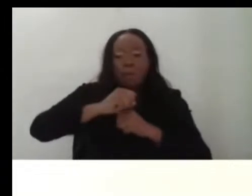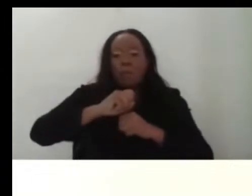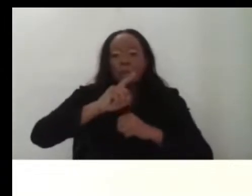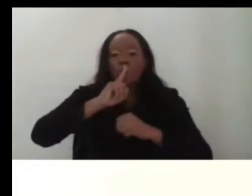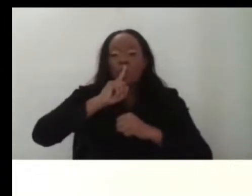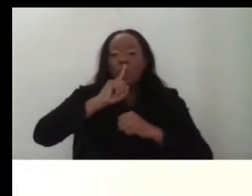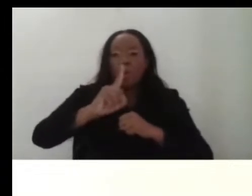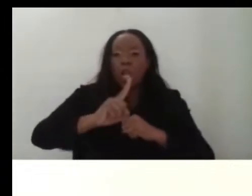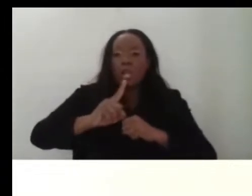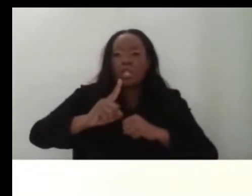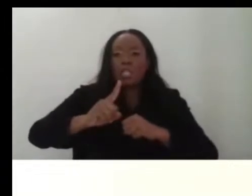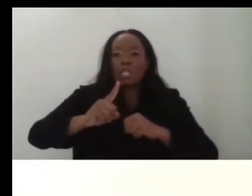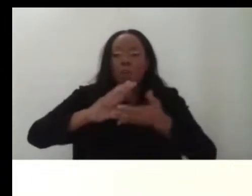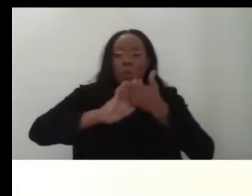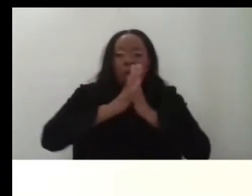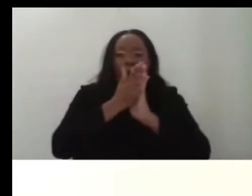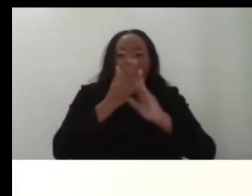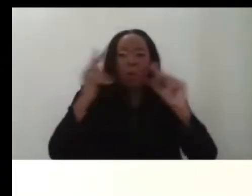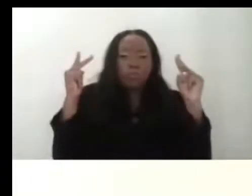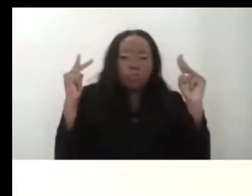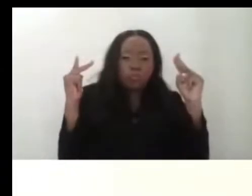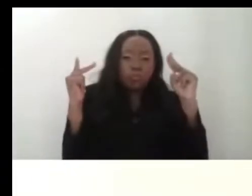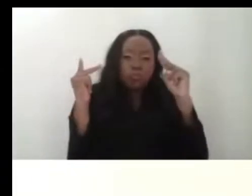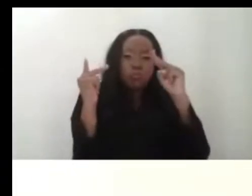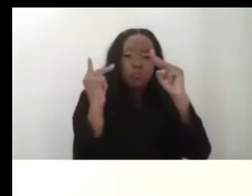intensification. And you can remember Beryl was one of them.